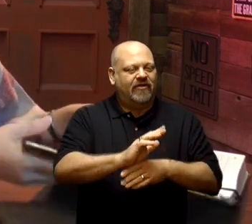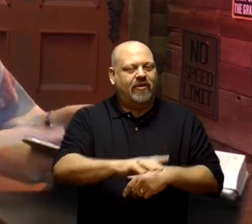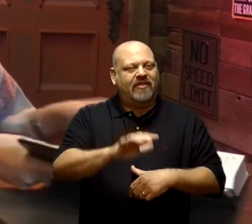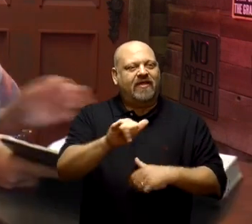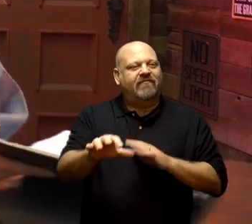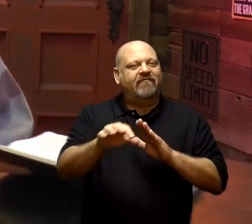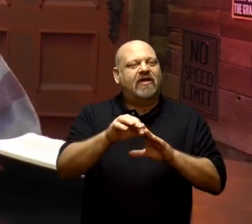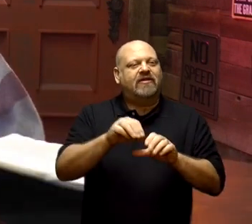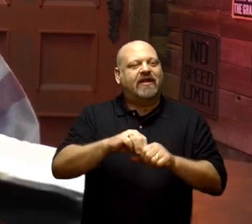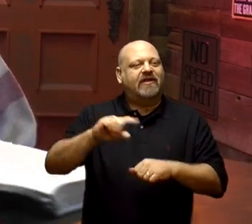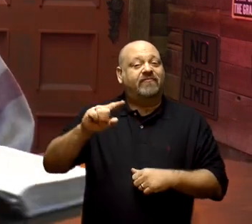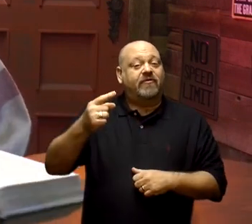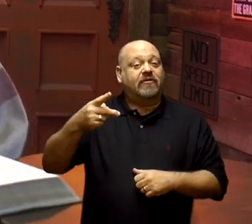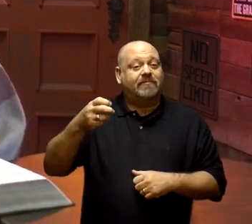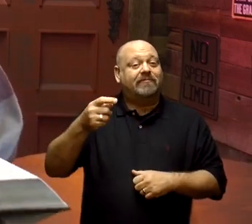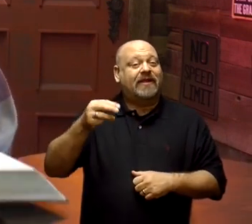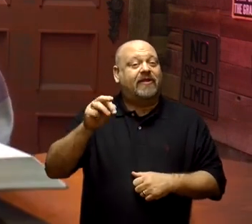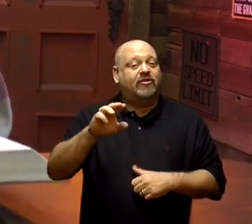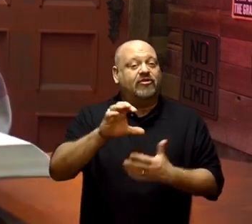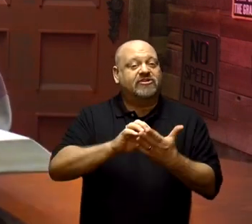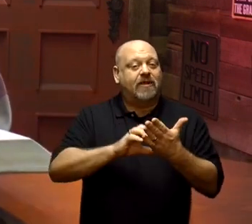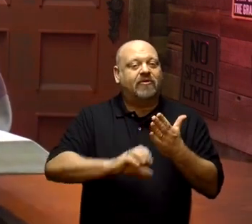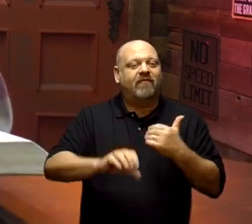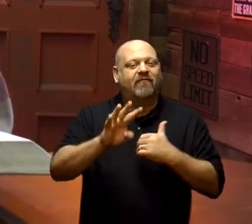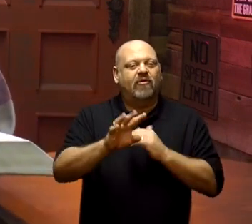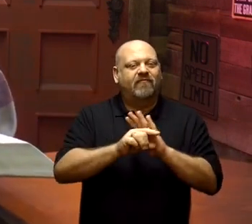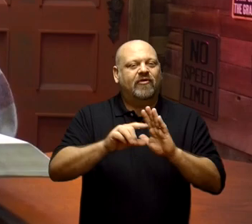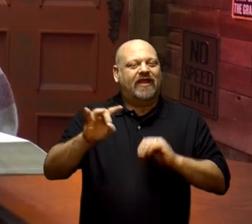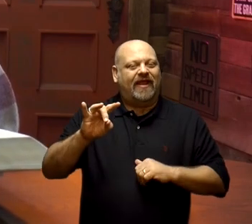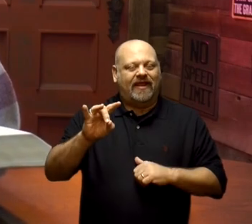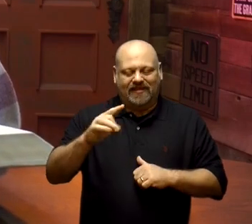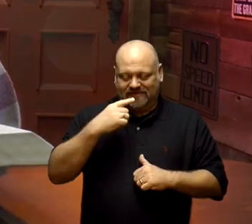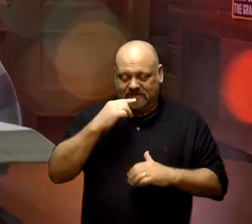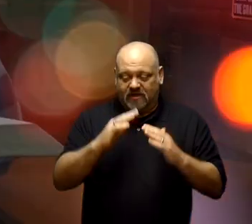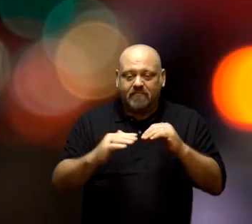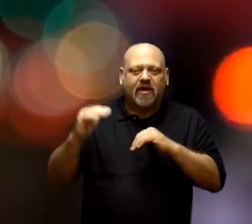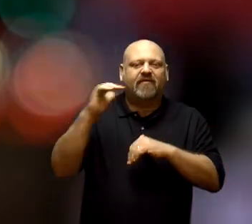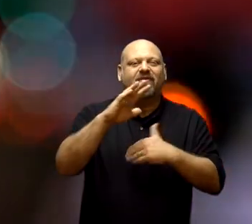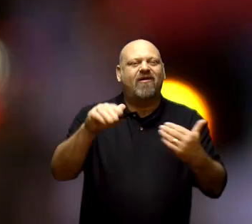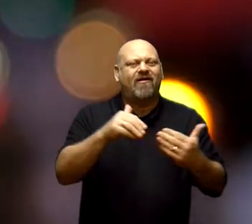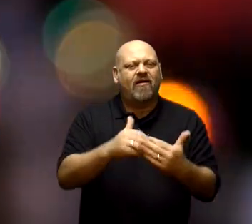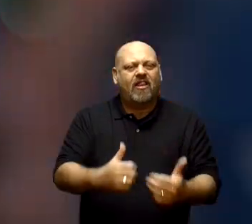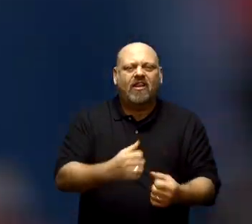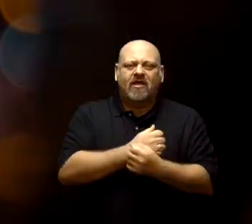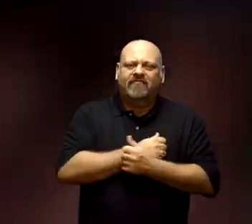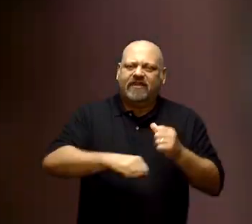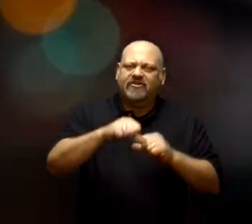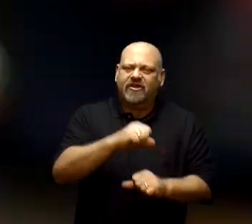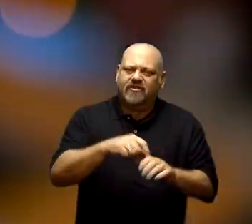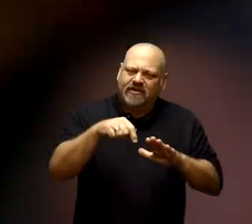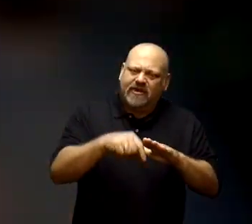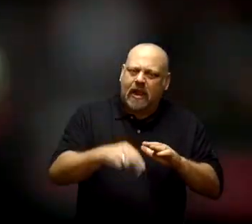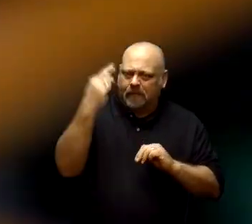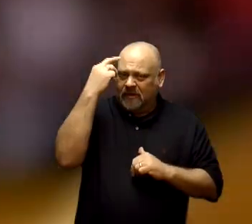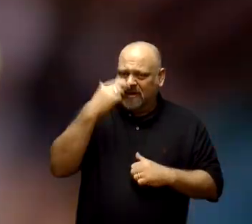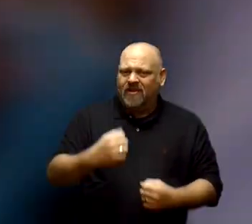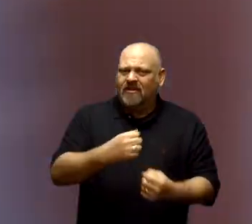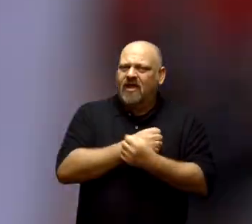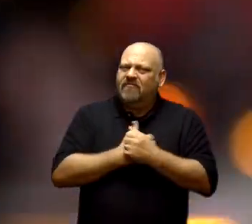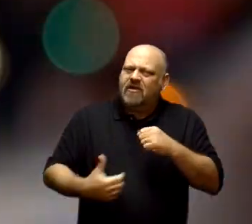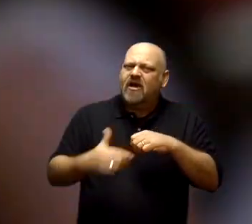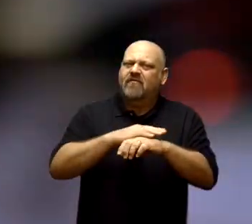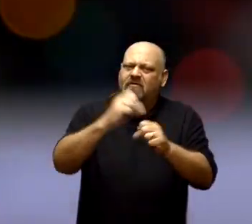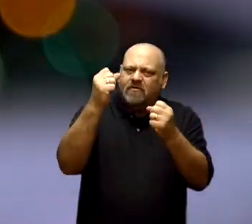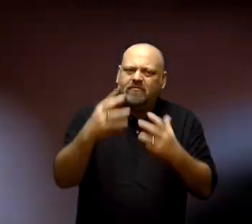video, and it was found in 1 Peter chapter 4, verse 8. That says, above all, love each other deeply because love